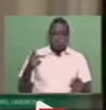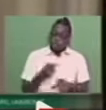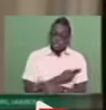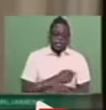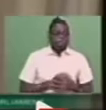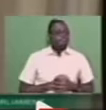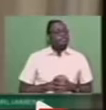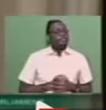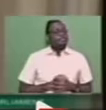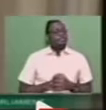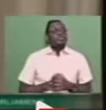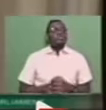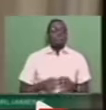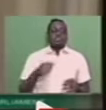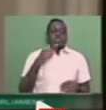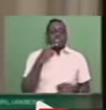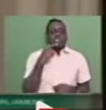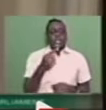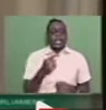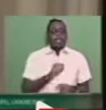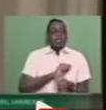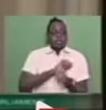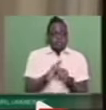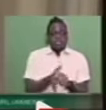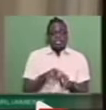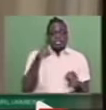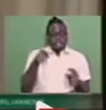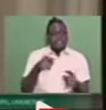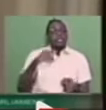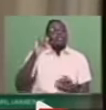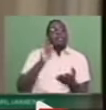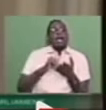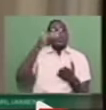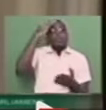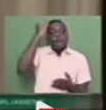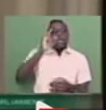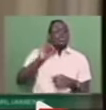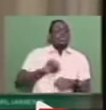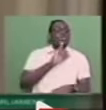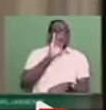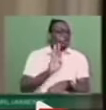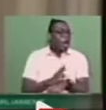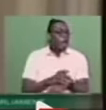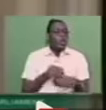market. This PNM government crushed the labor market